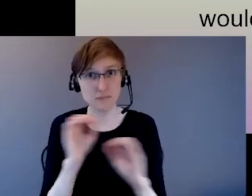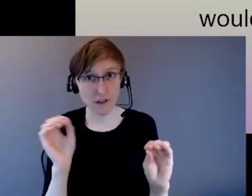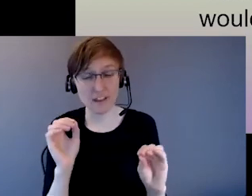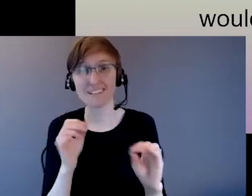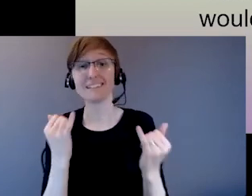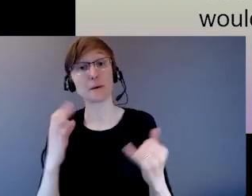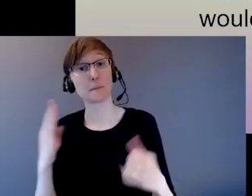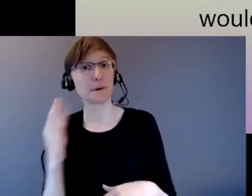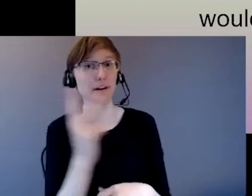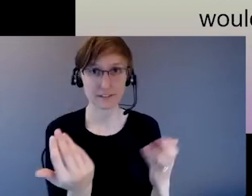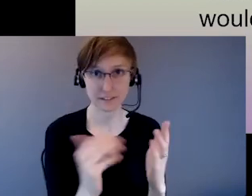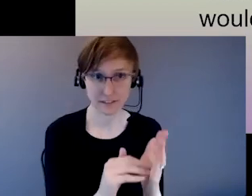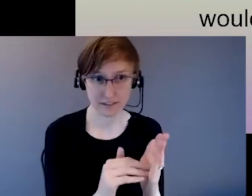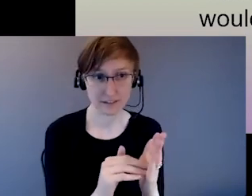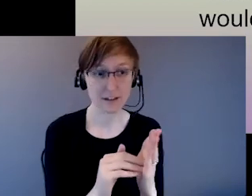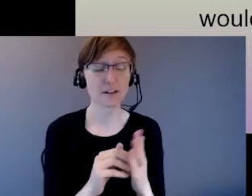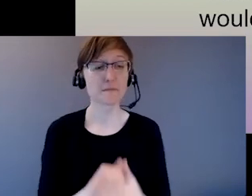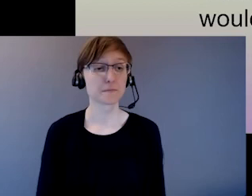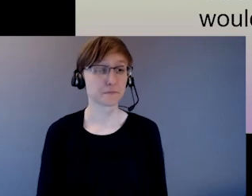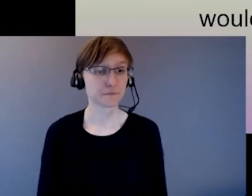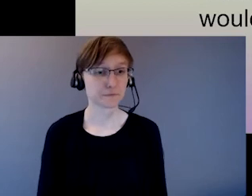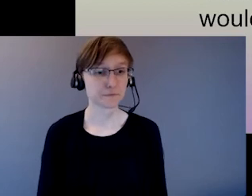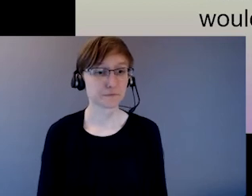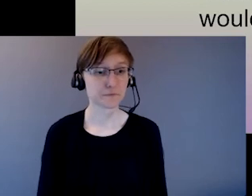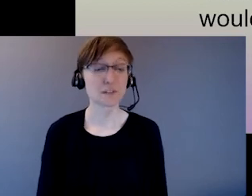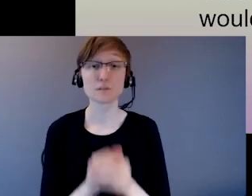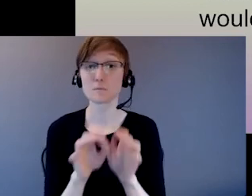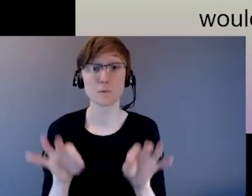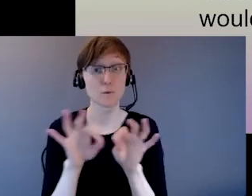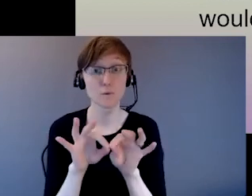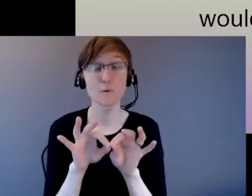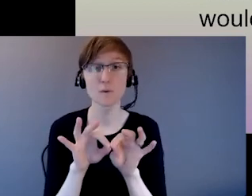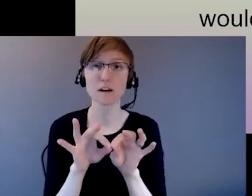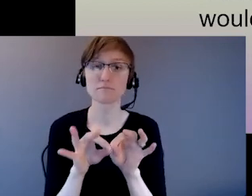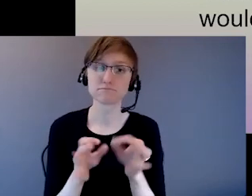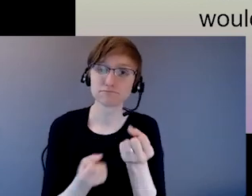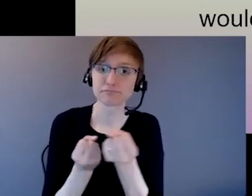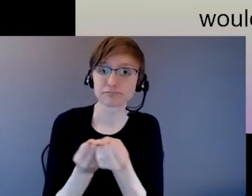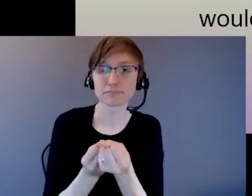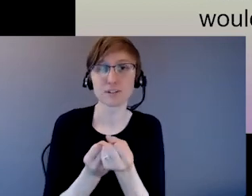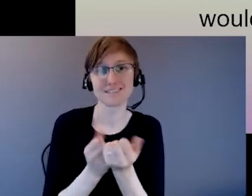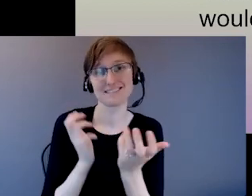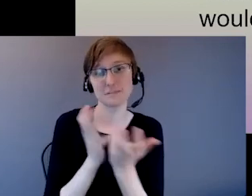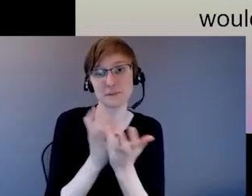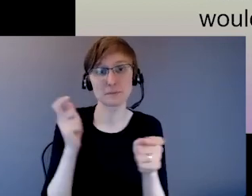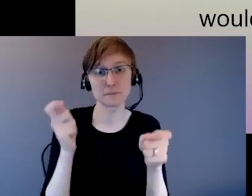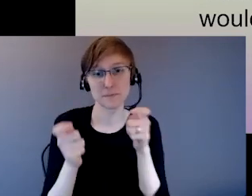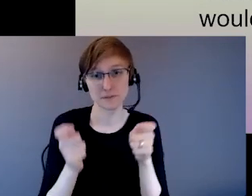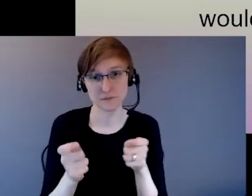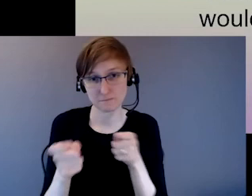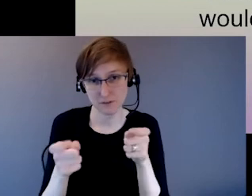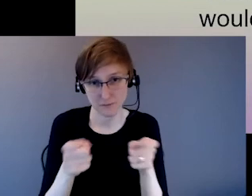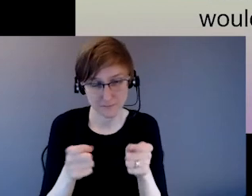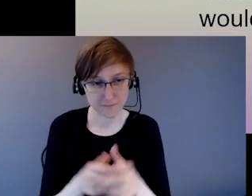probably one of the most critical components, accommodation management. Companies that think carefully about how to foster and